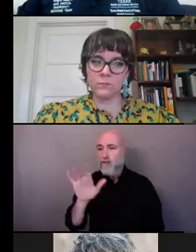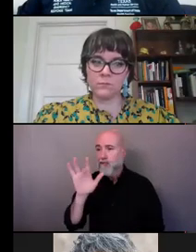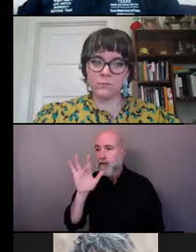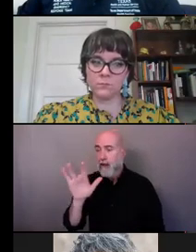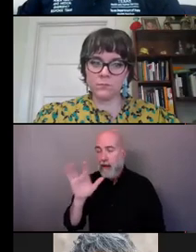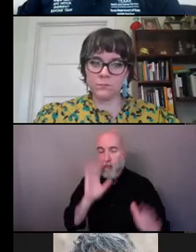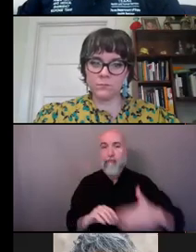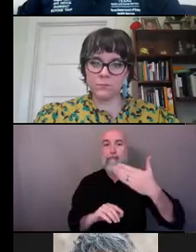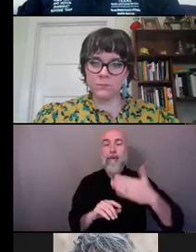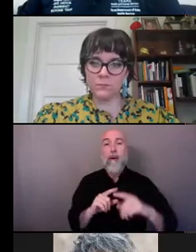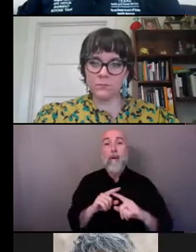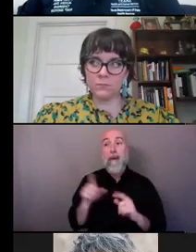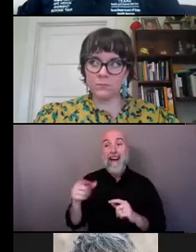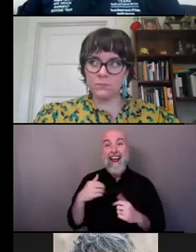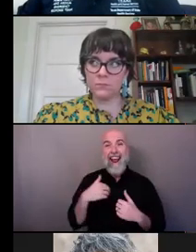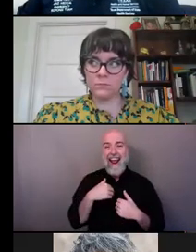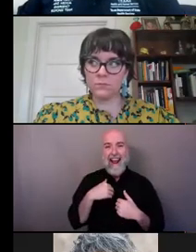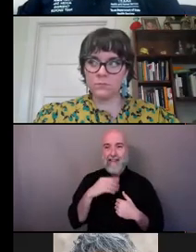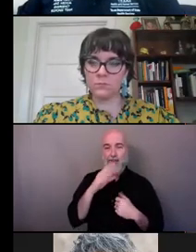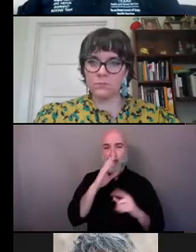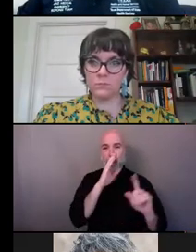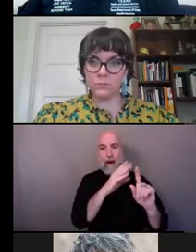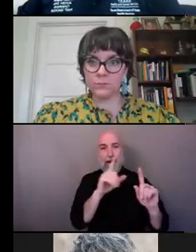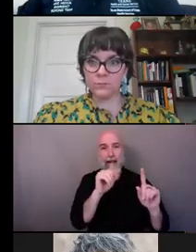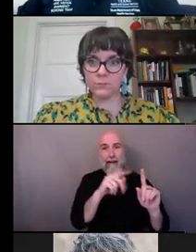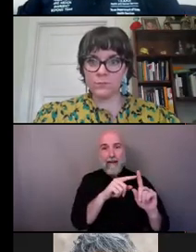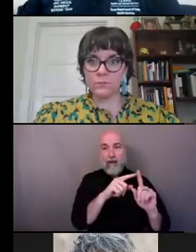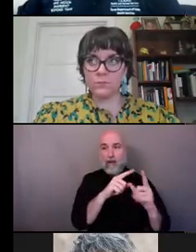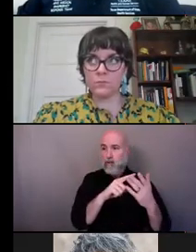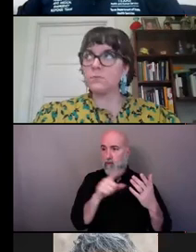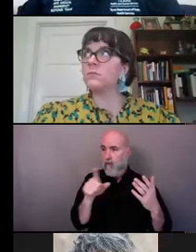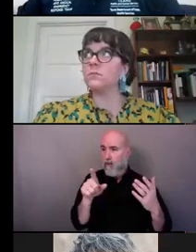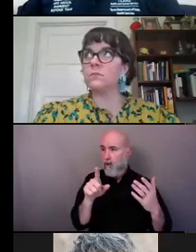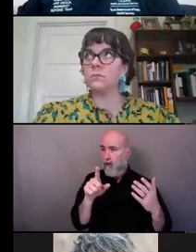it, there's a direct link to question